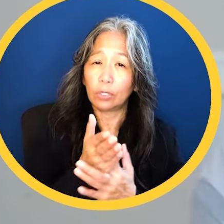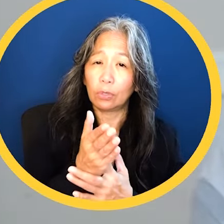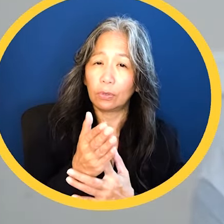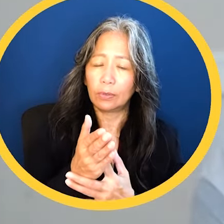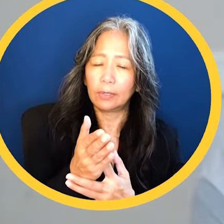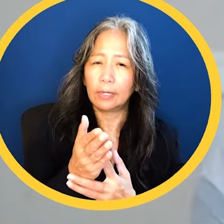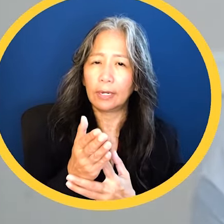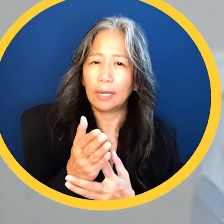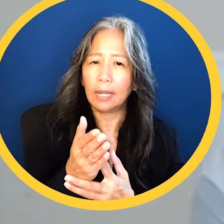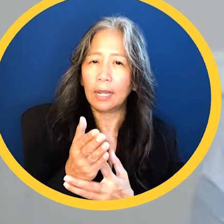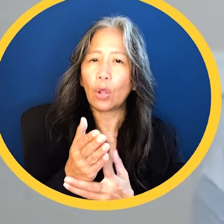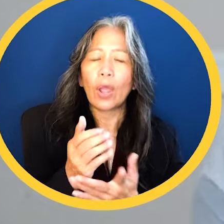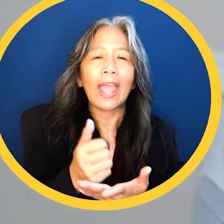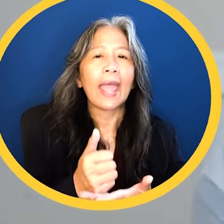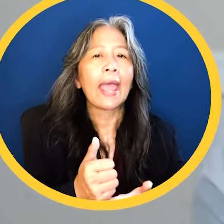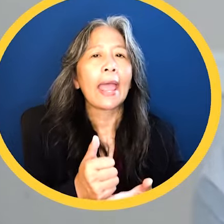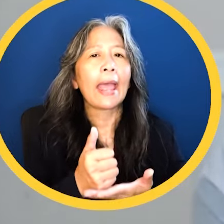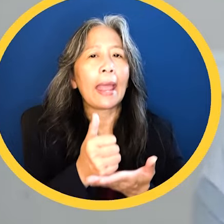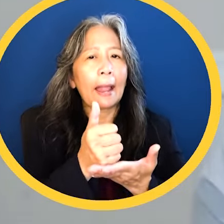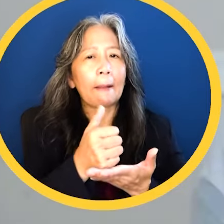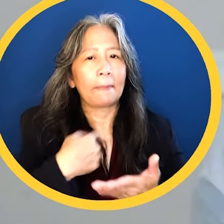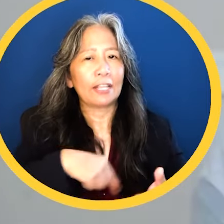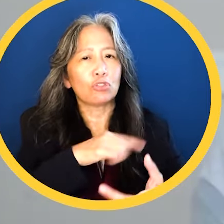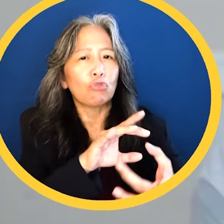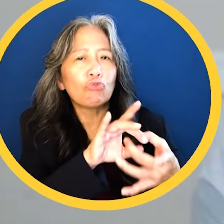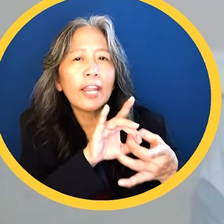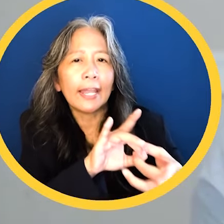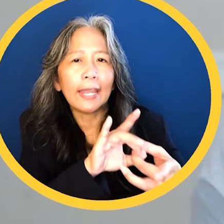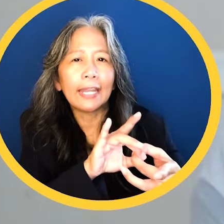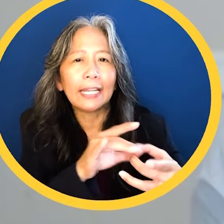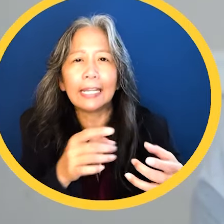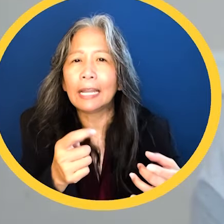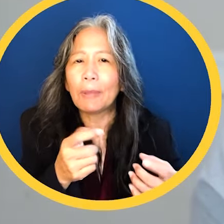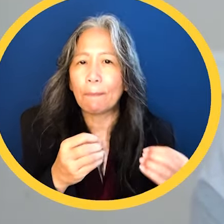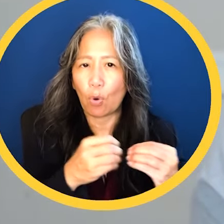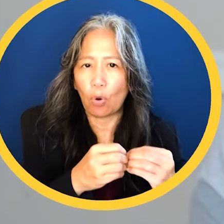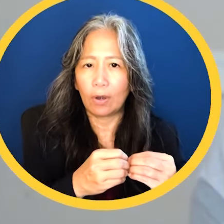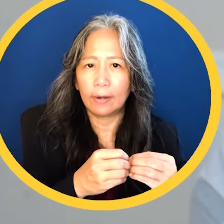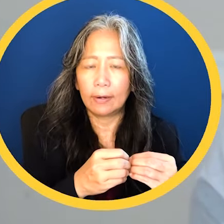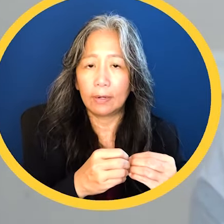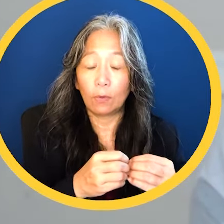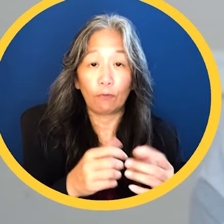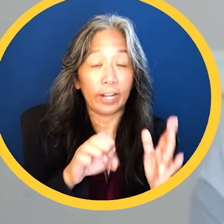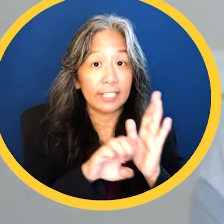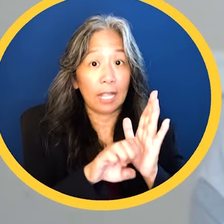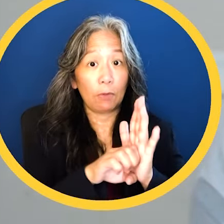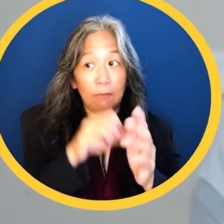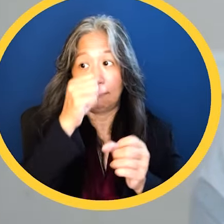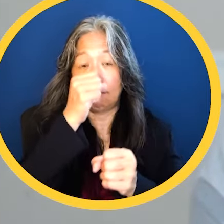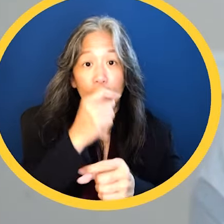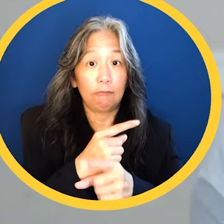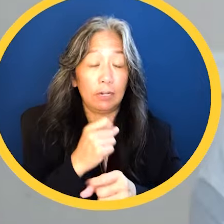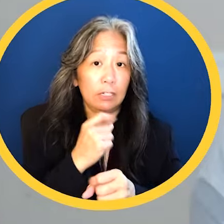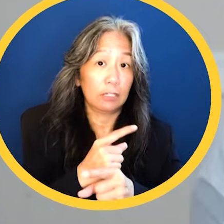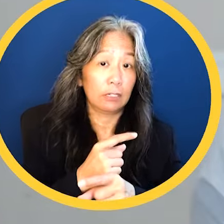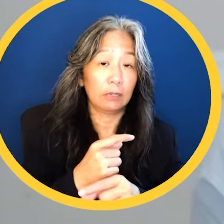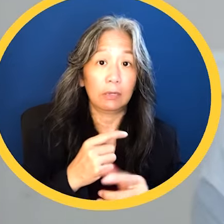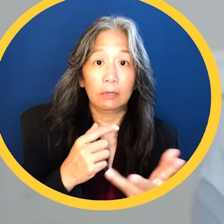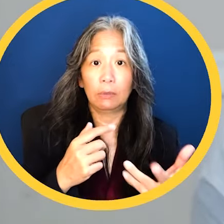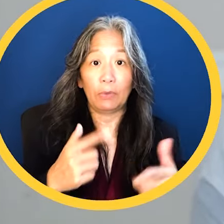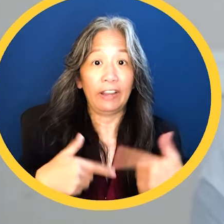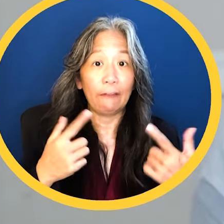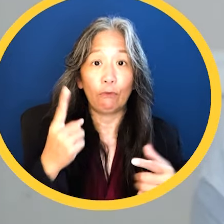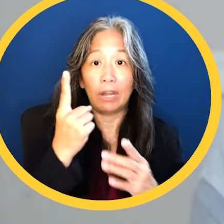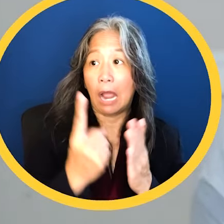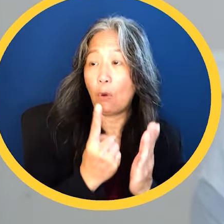that helps us relate to them even more. You know, for example, we may have brethren